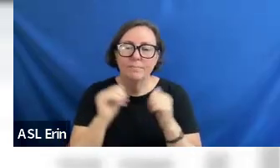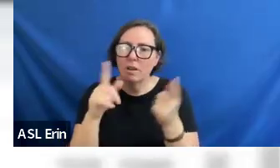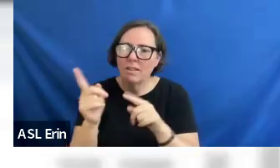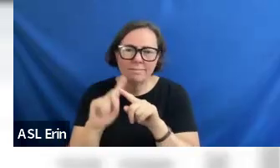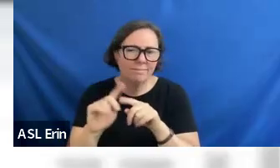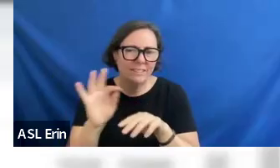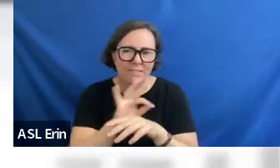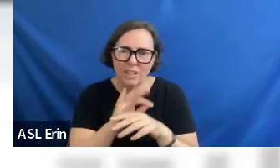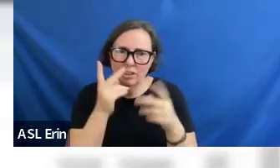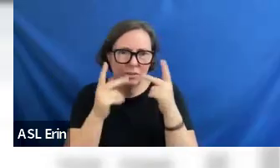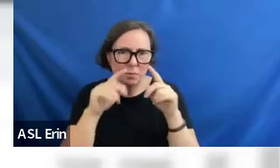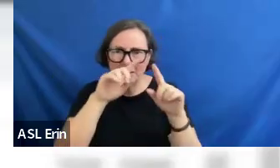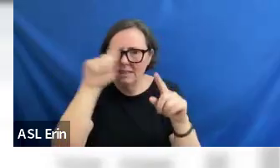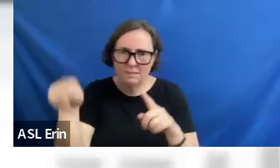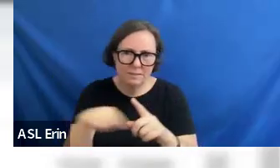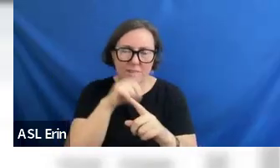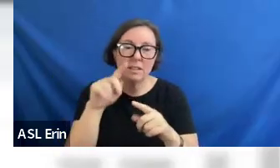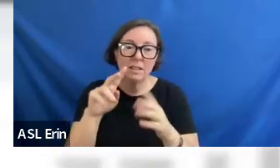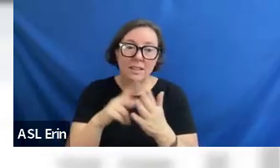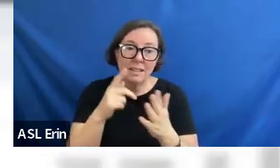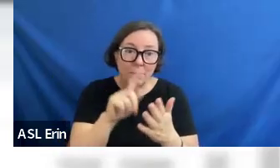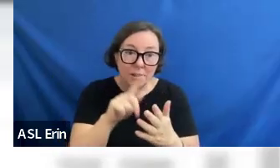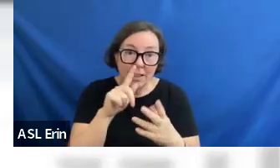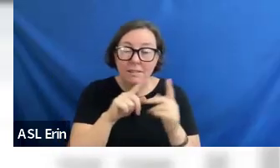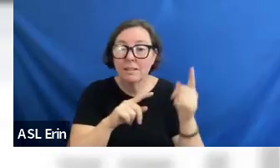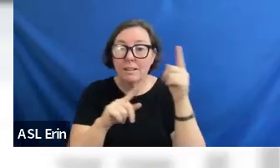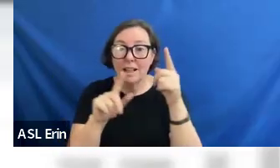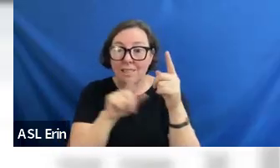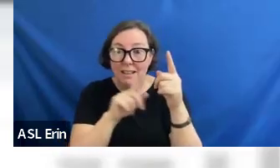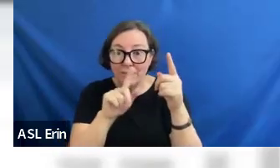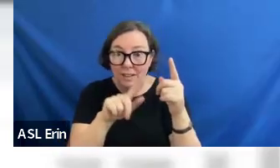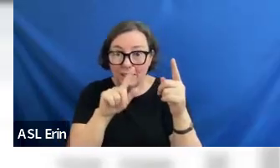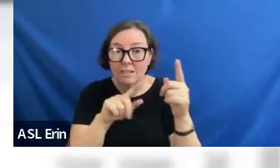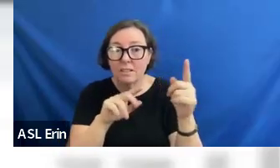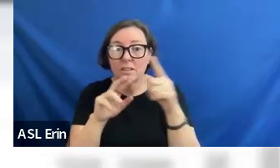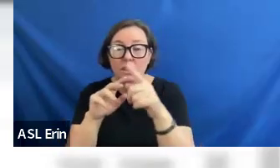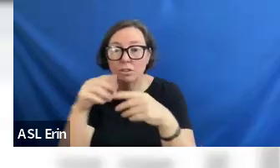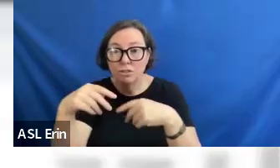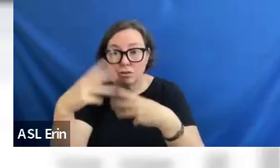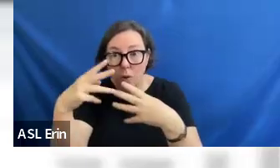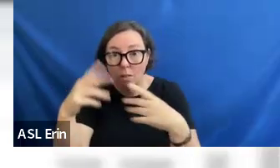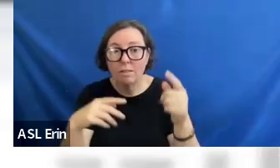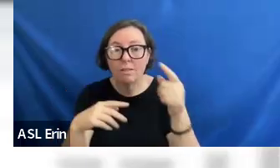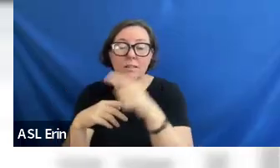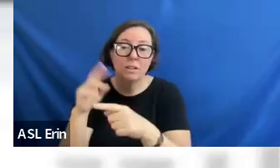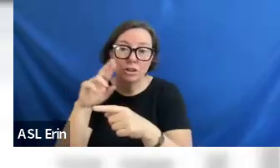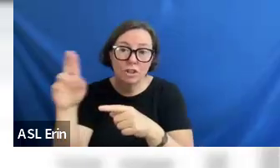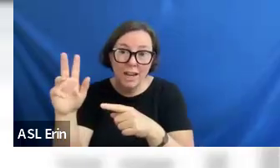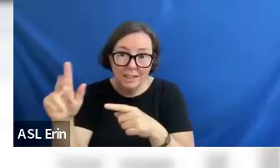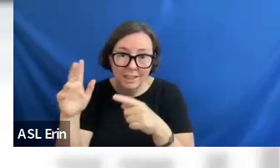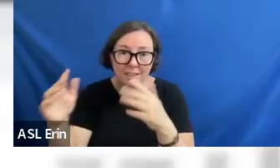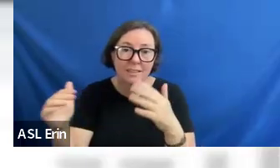menu, including double-click, left-click, scroll,